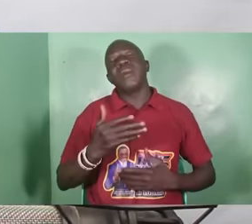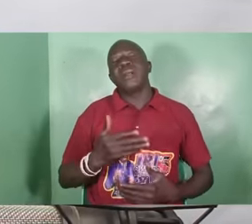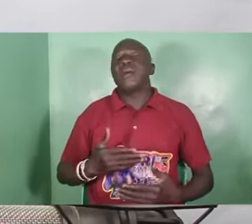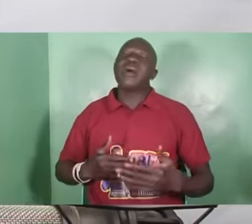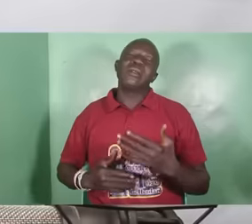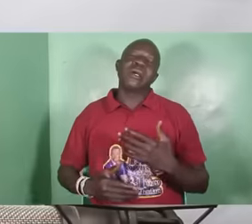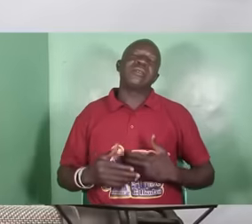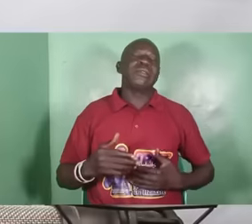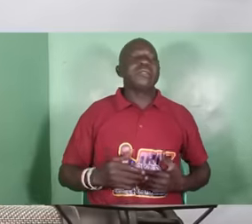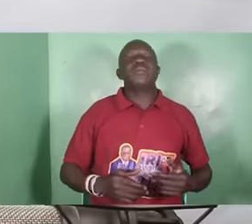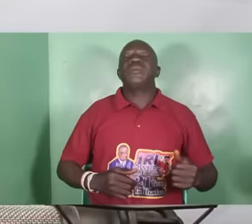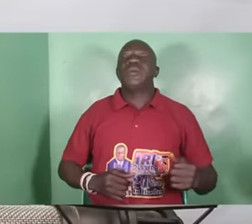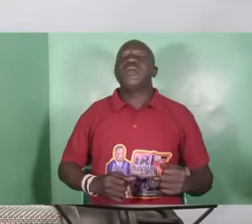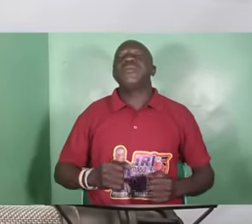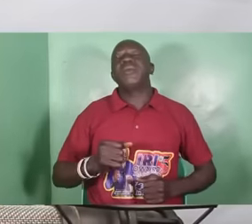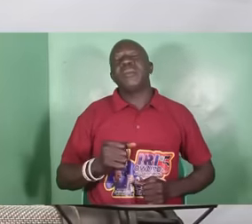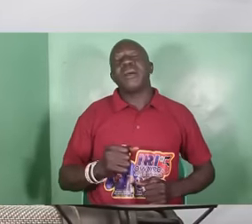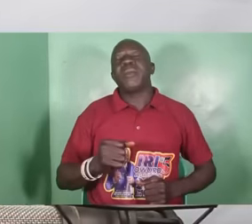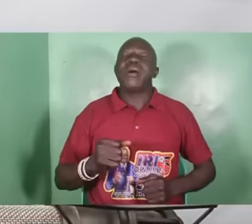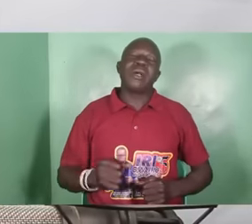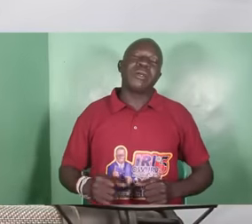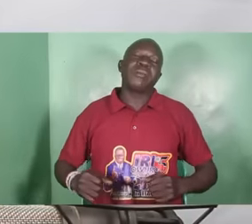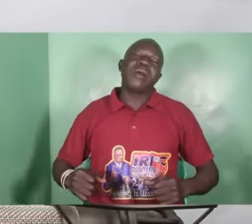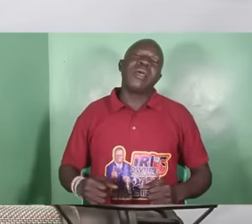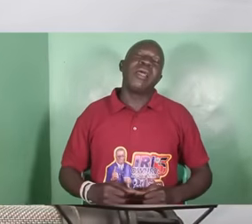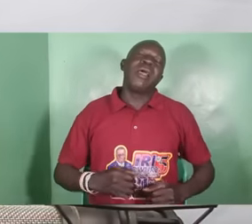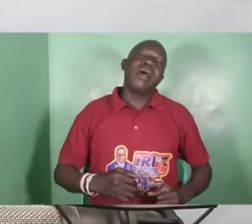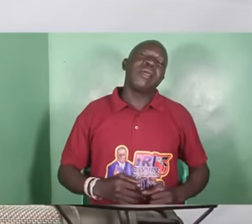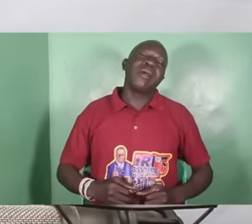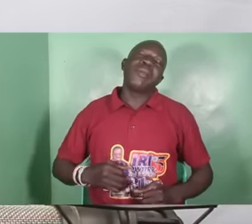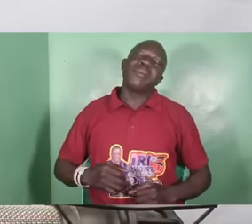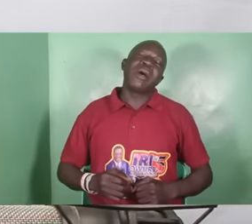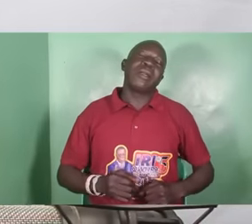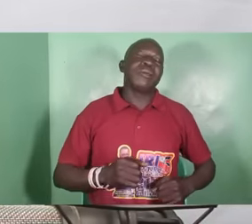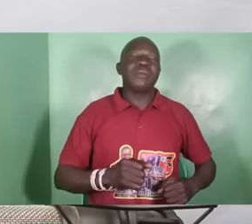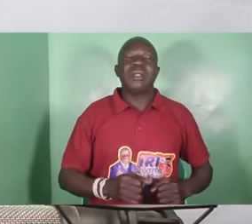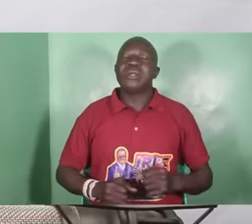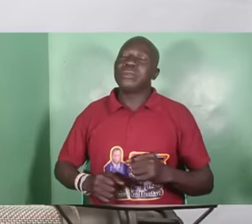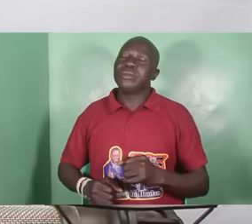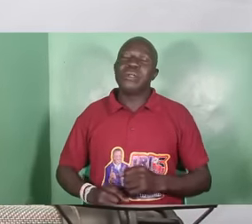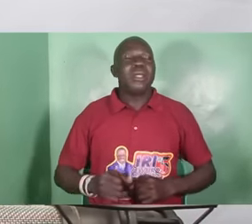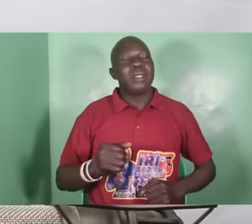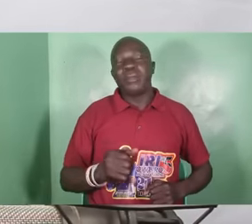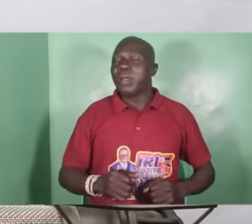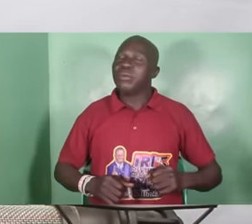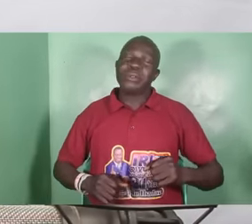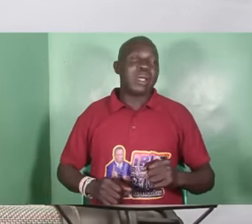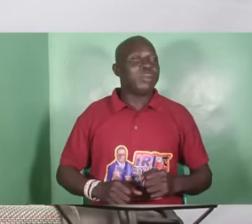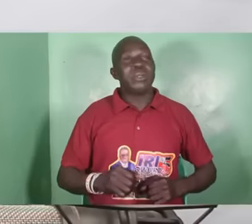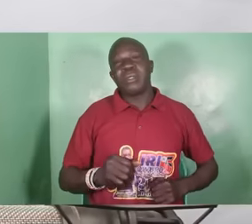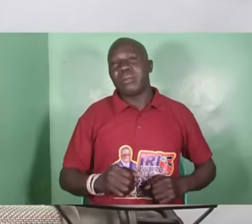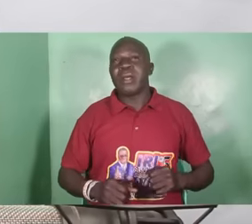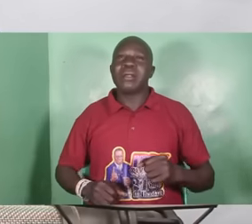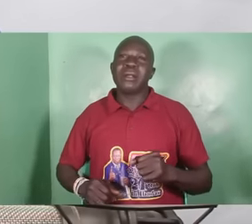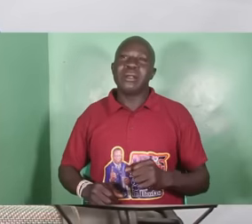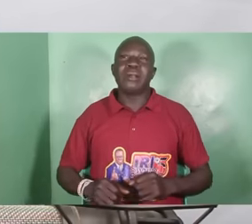lo pada wa ja si oro mi pa pada so pe aye mi pada tun la du ibanu ja